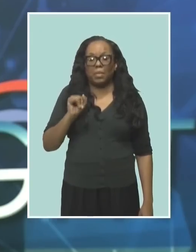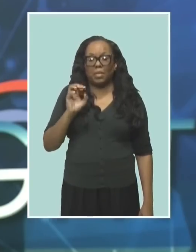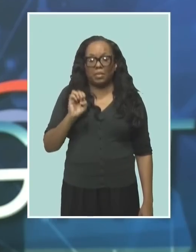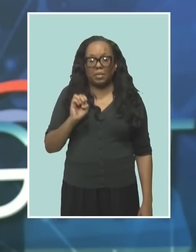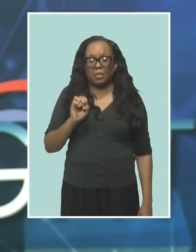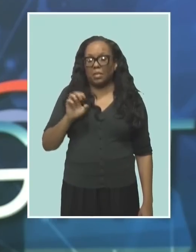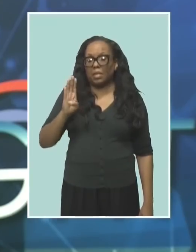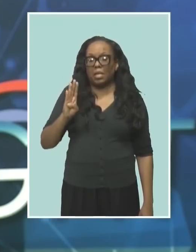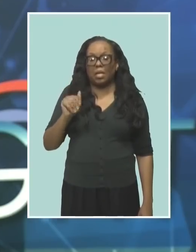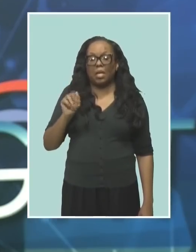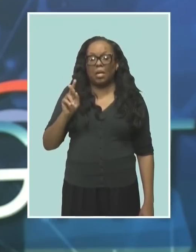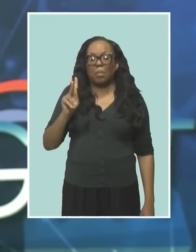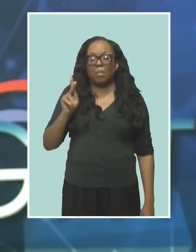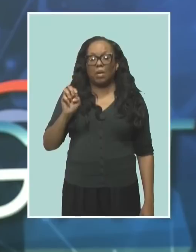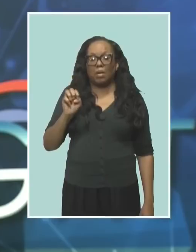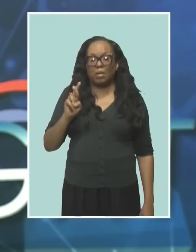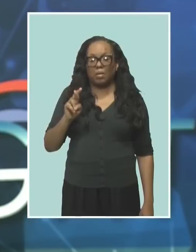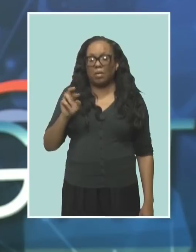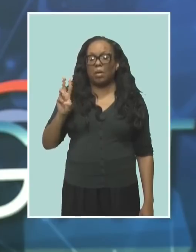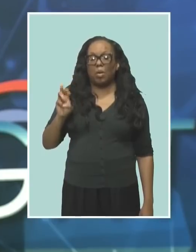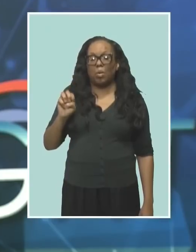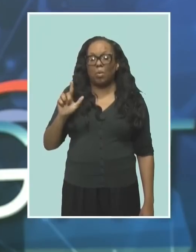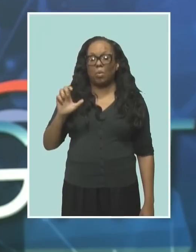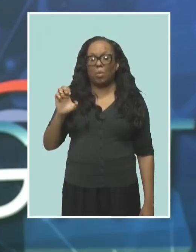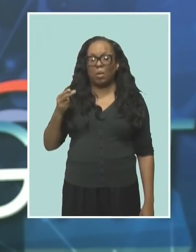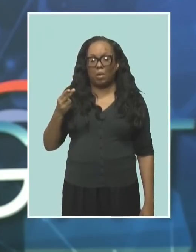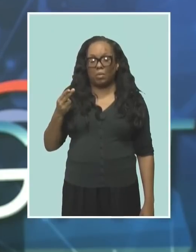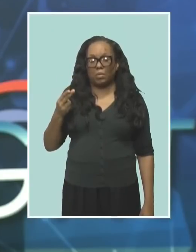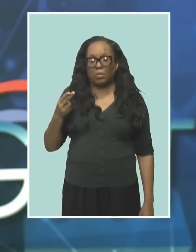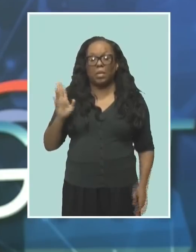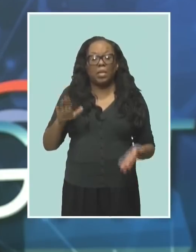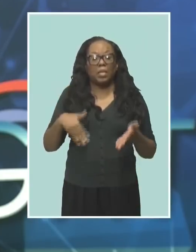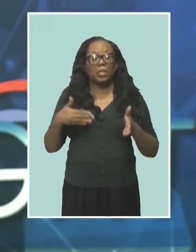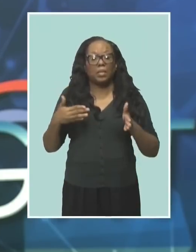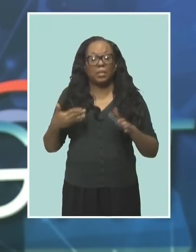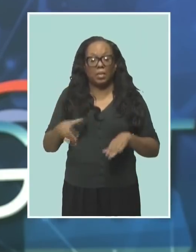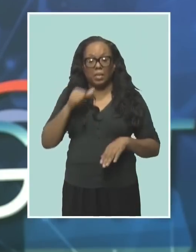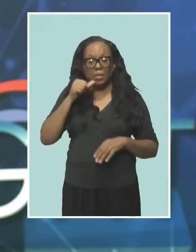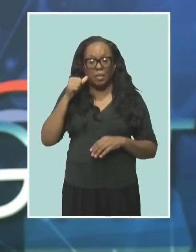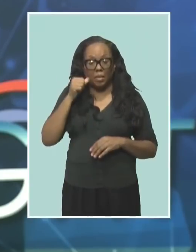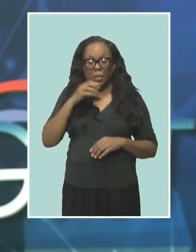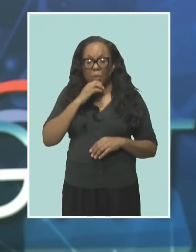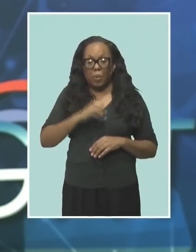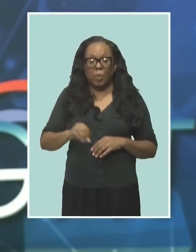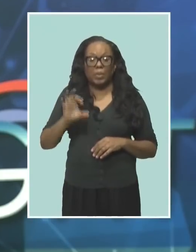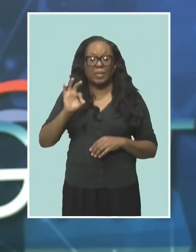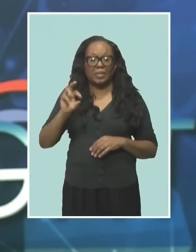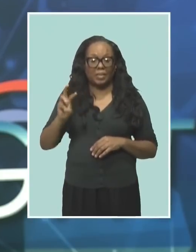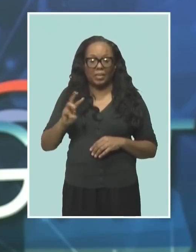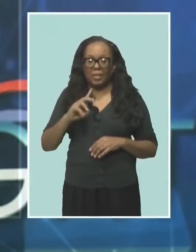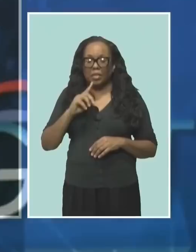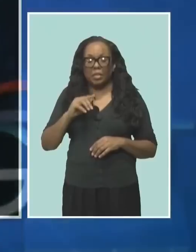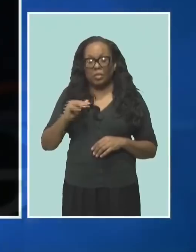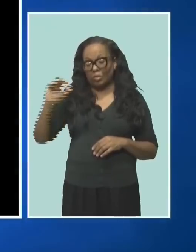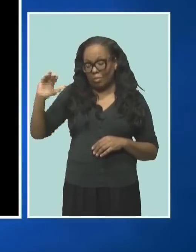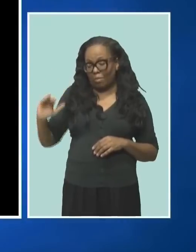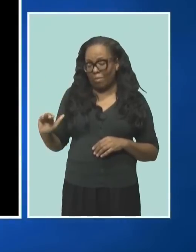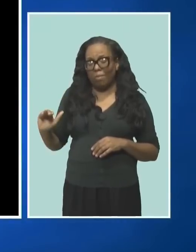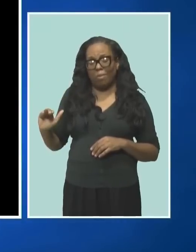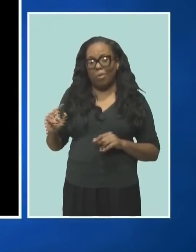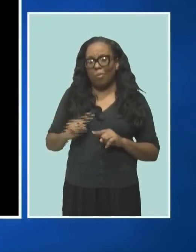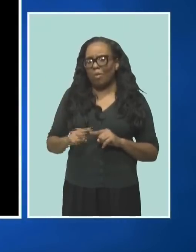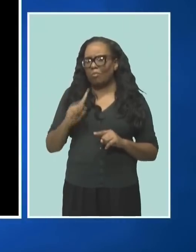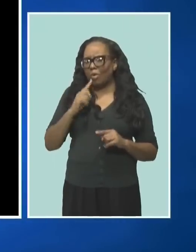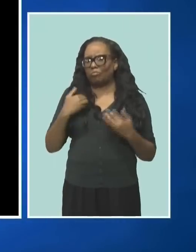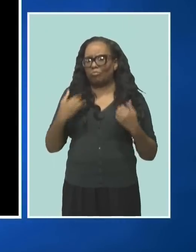of 96. The party said Dame Maisie, though small, was a mighty package in the halls of George Street, who transcended the